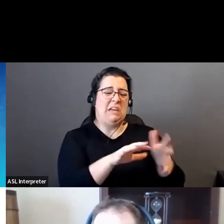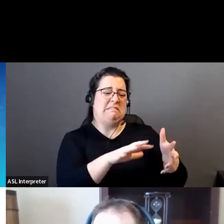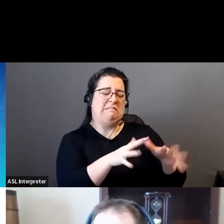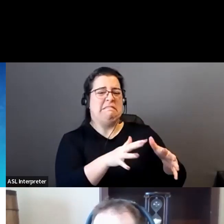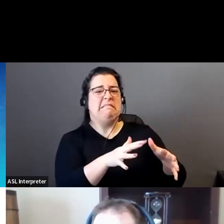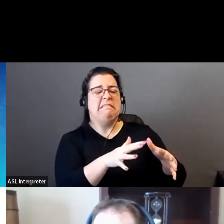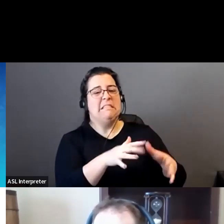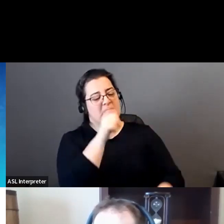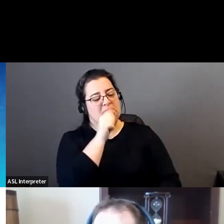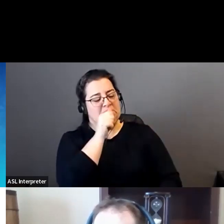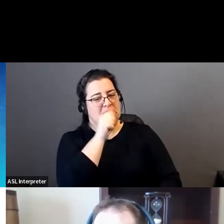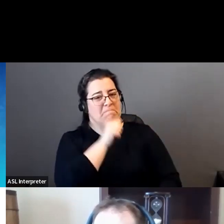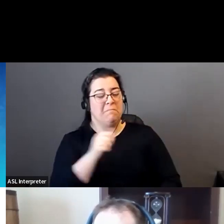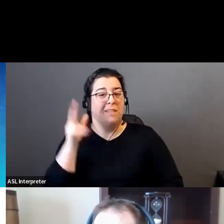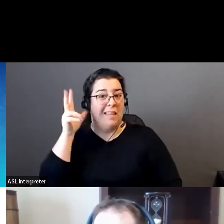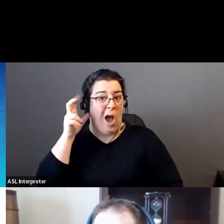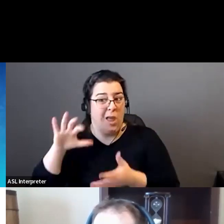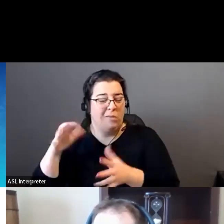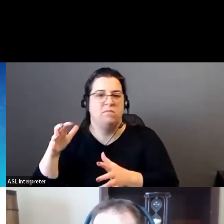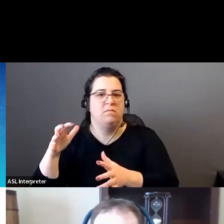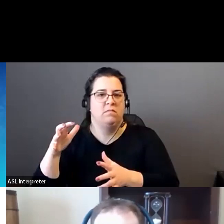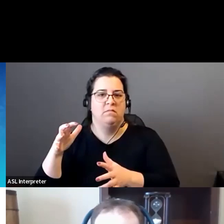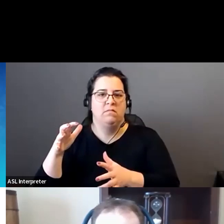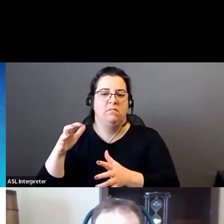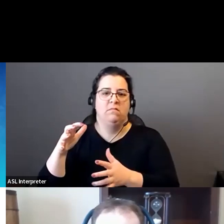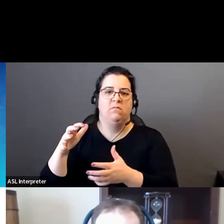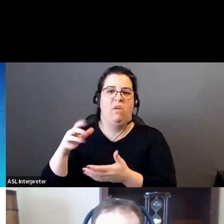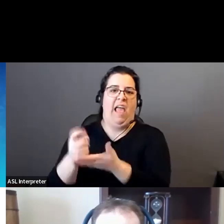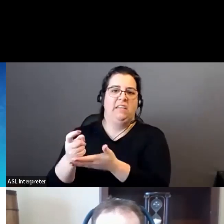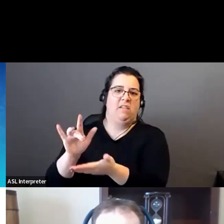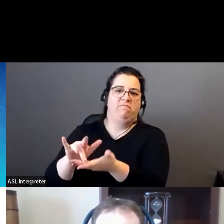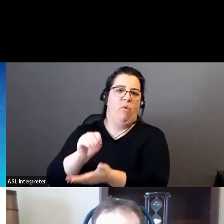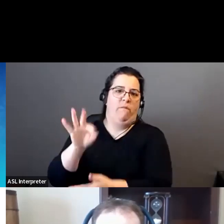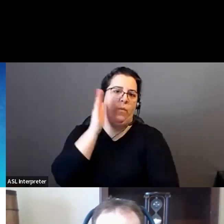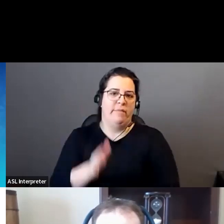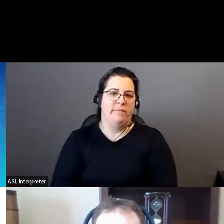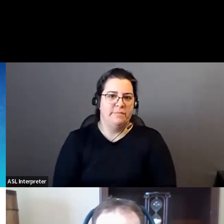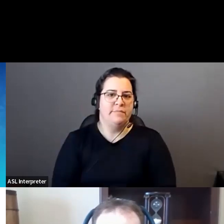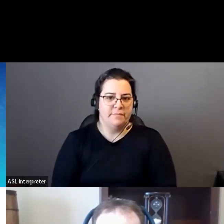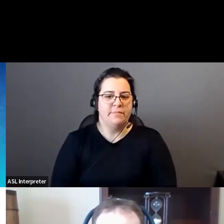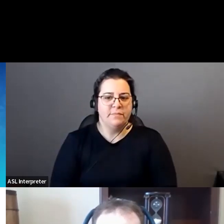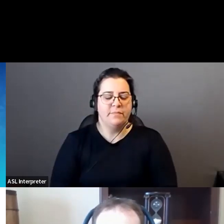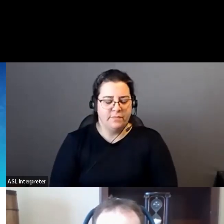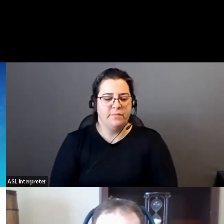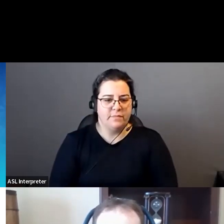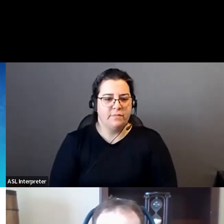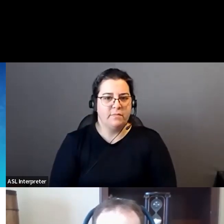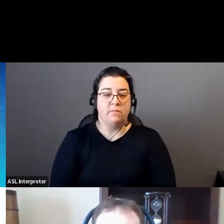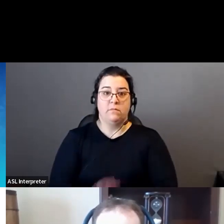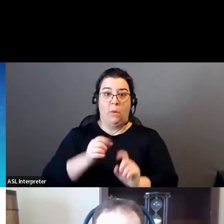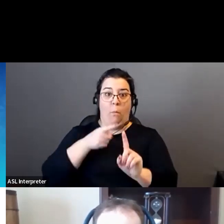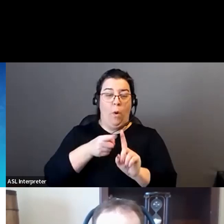guest, and I don't know if Riverside has that feature, you can turn off your camera and they just hear the audio part. Again, as long as they can hear it,